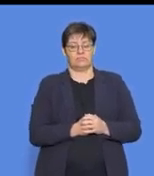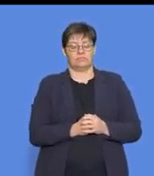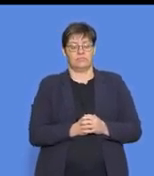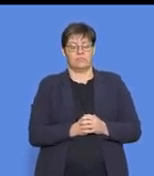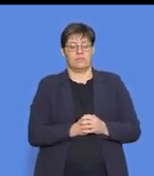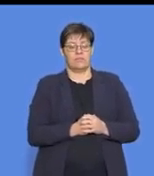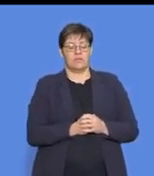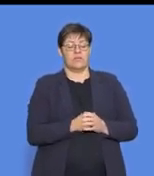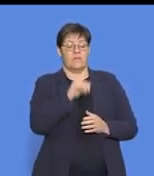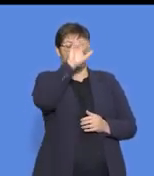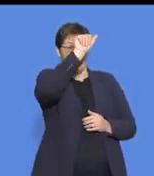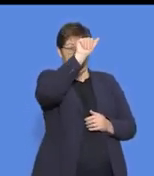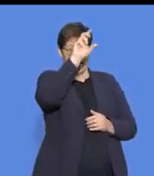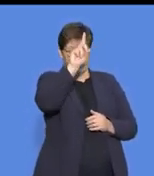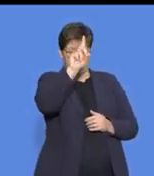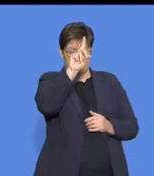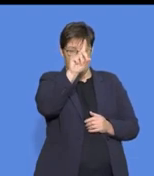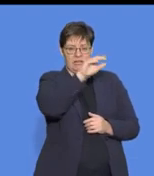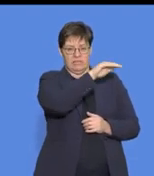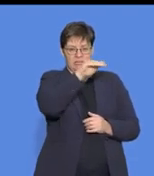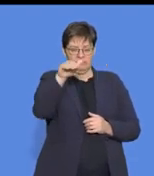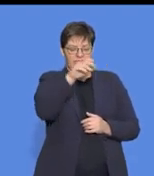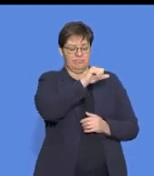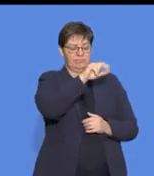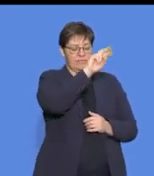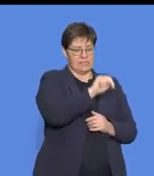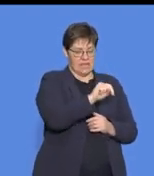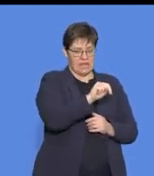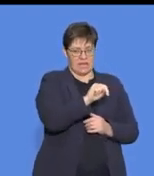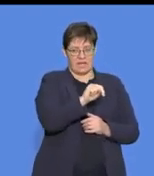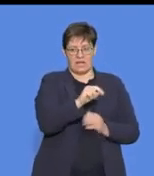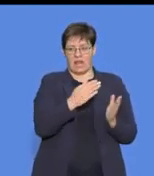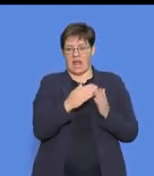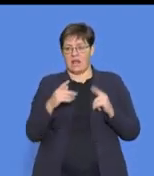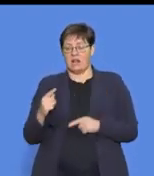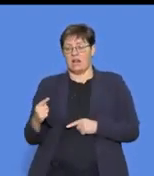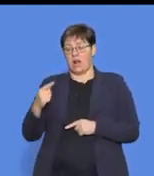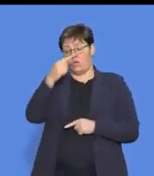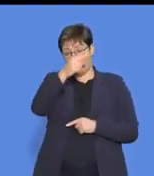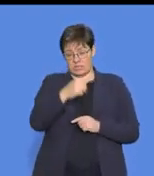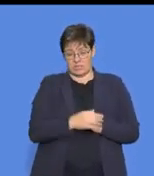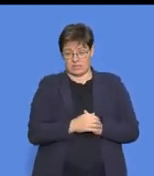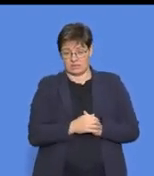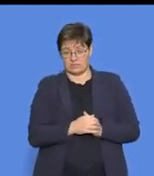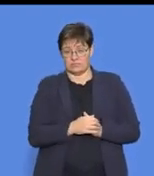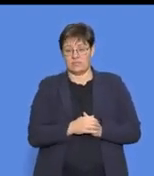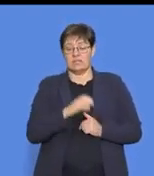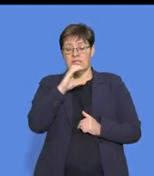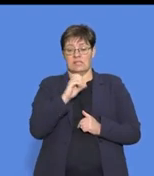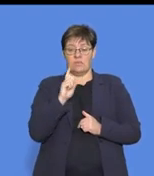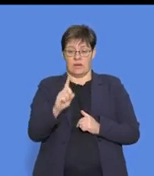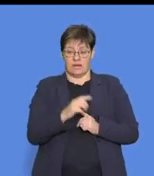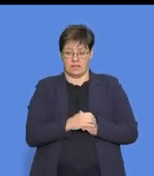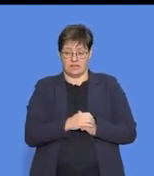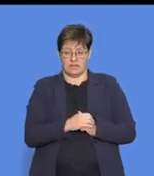rule. So we have AD over the sine of the angle across it. And remember, across from AD